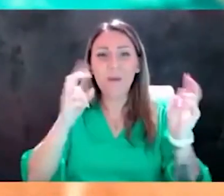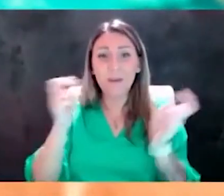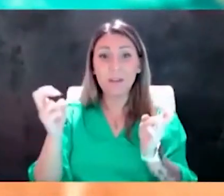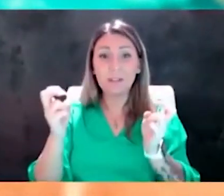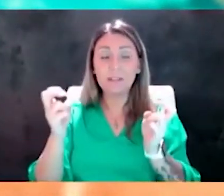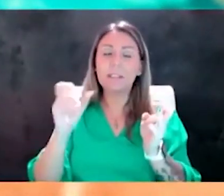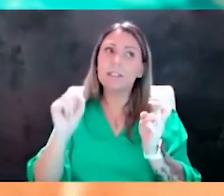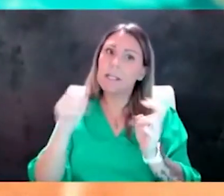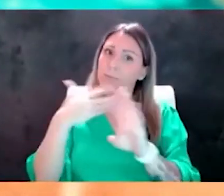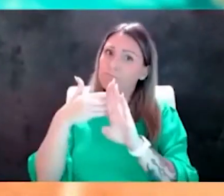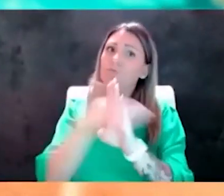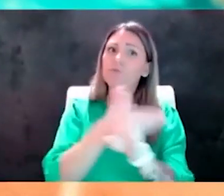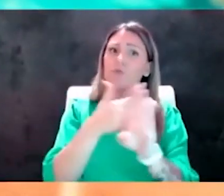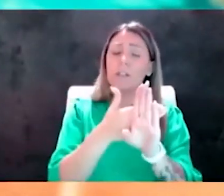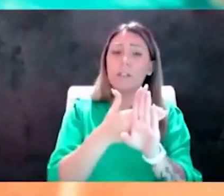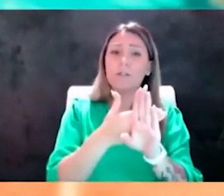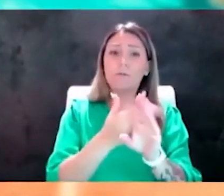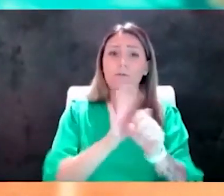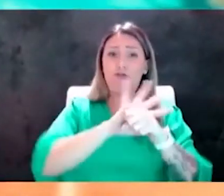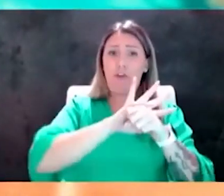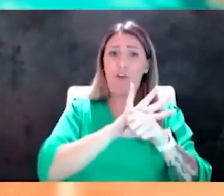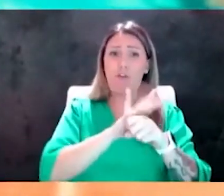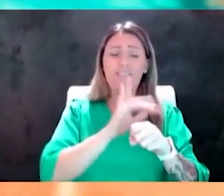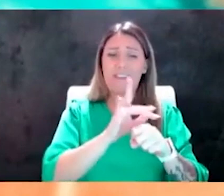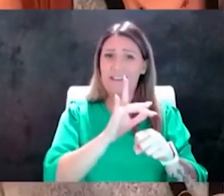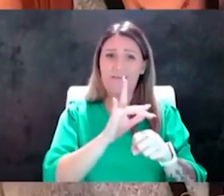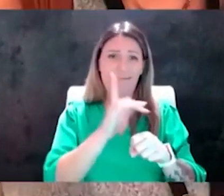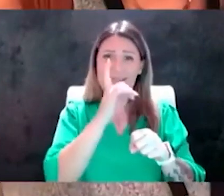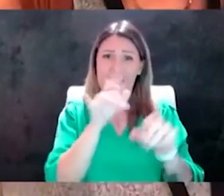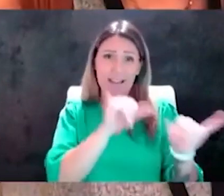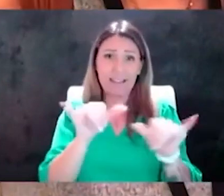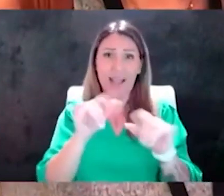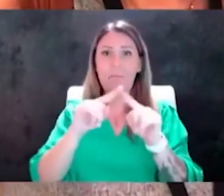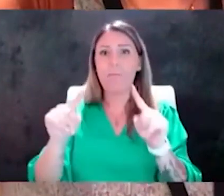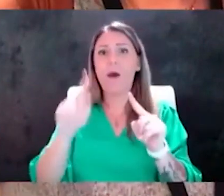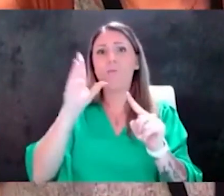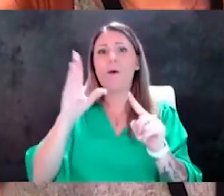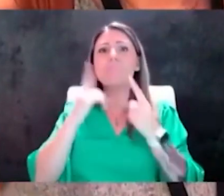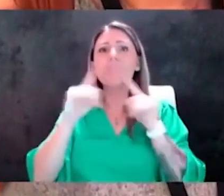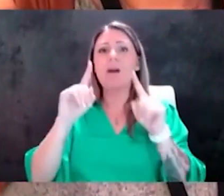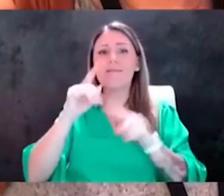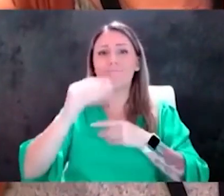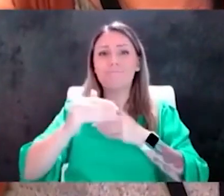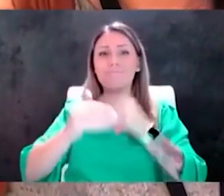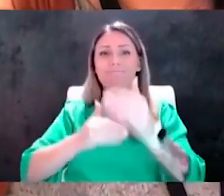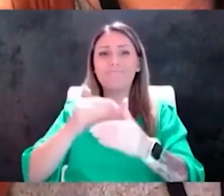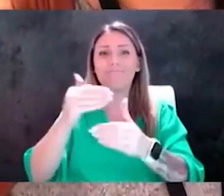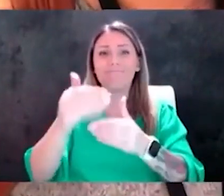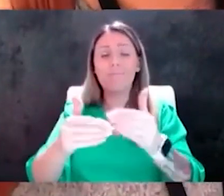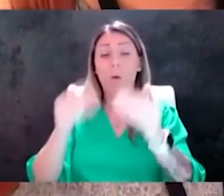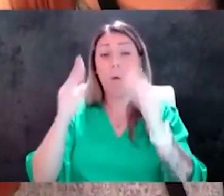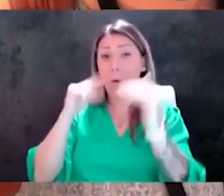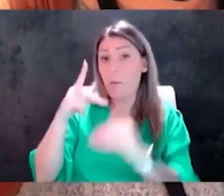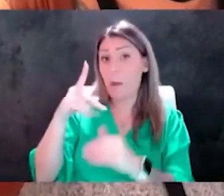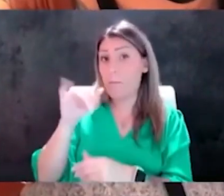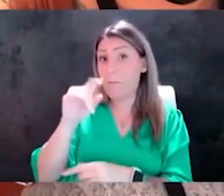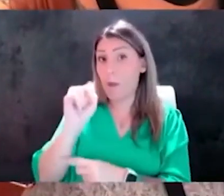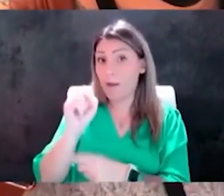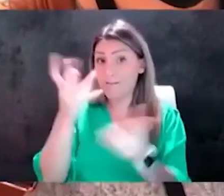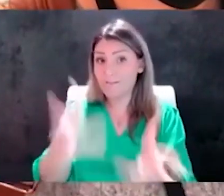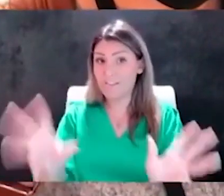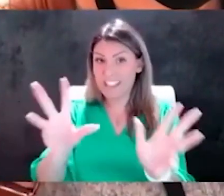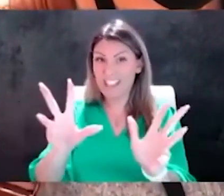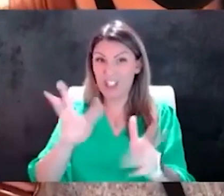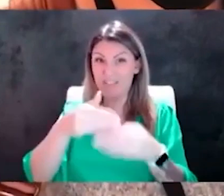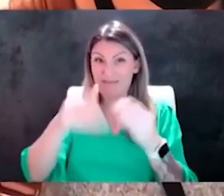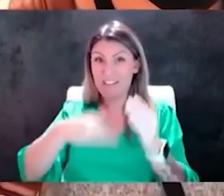life, Mikayla knows she's getting there step by step. Mikayla says she's also hoping her POTS is gone within the year, but she says that's still the